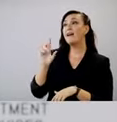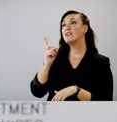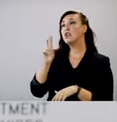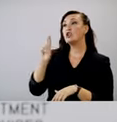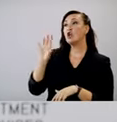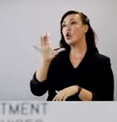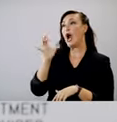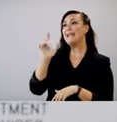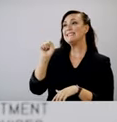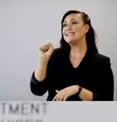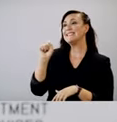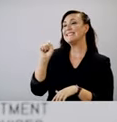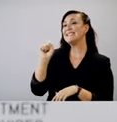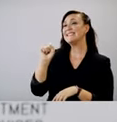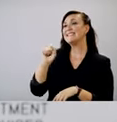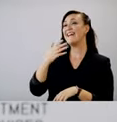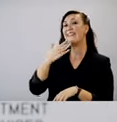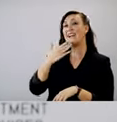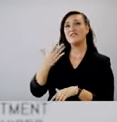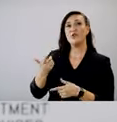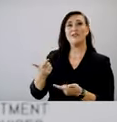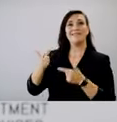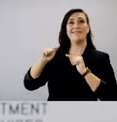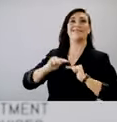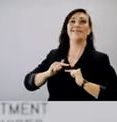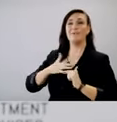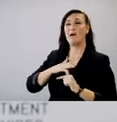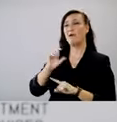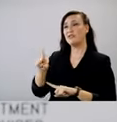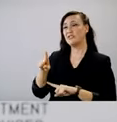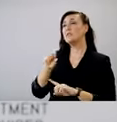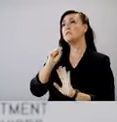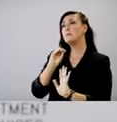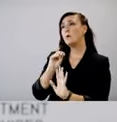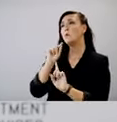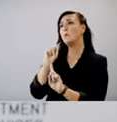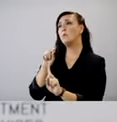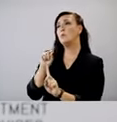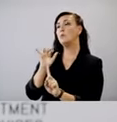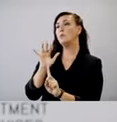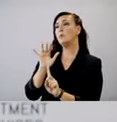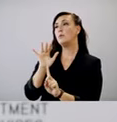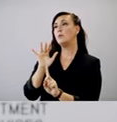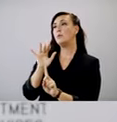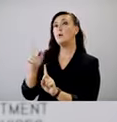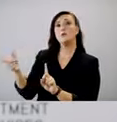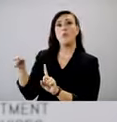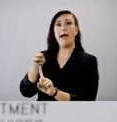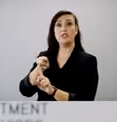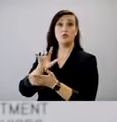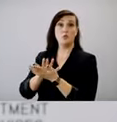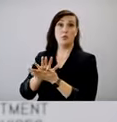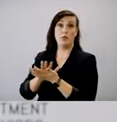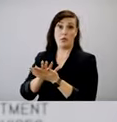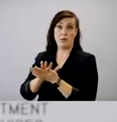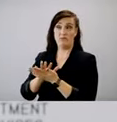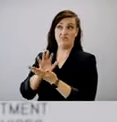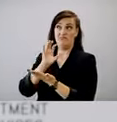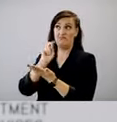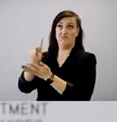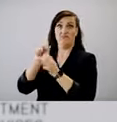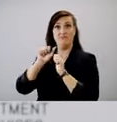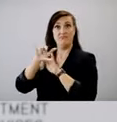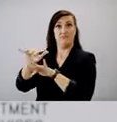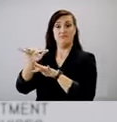Doctor, thanks for taking my question. So, going back to schools,